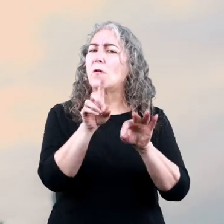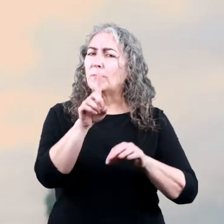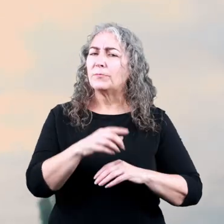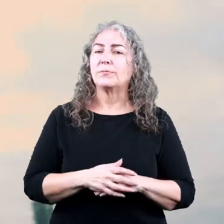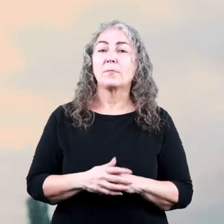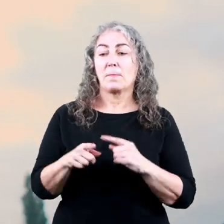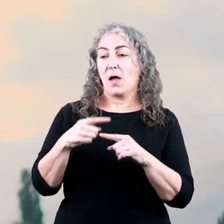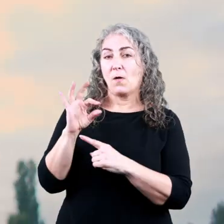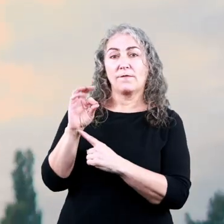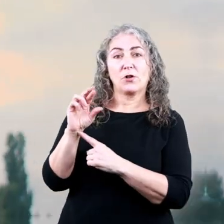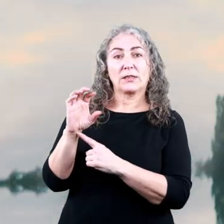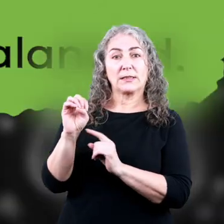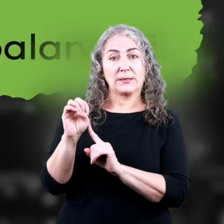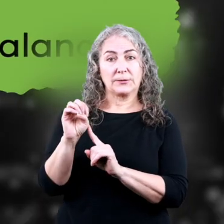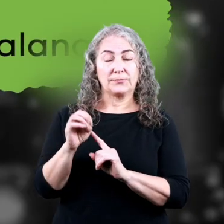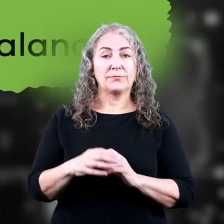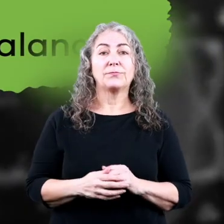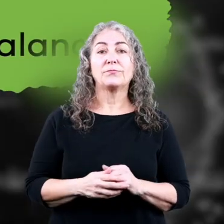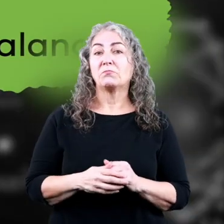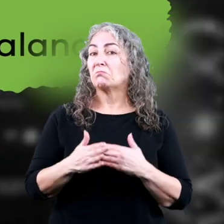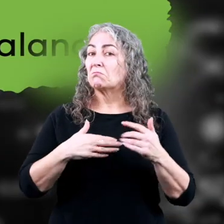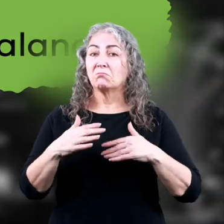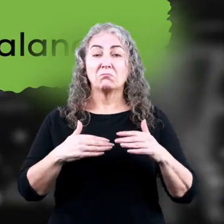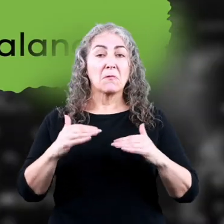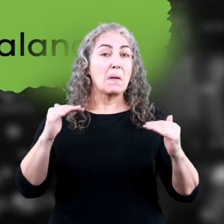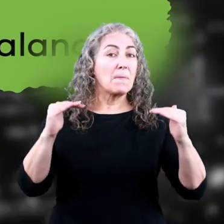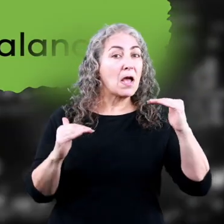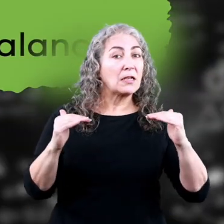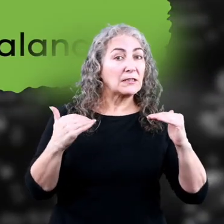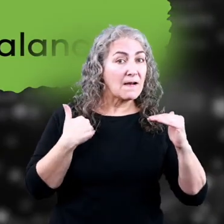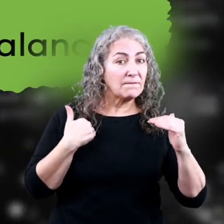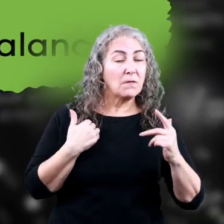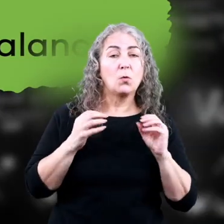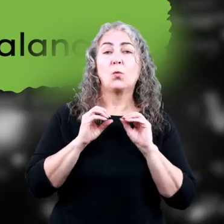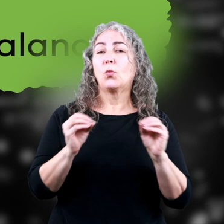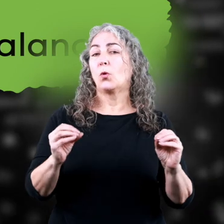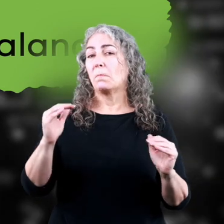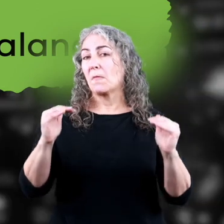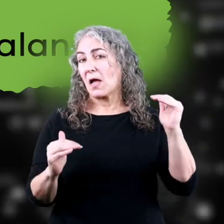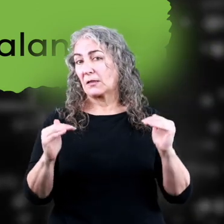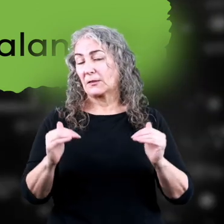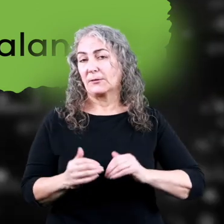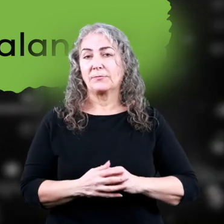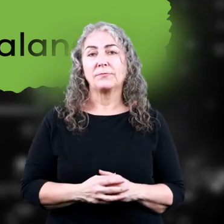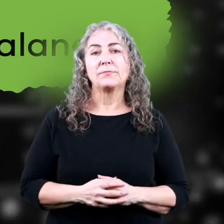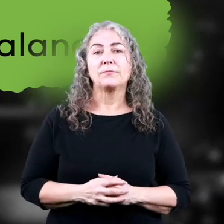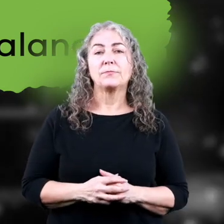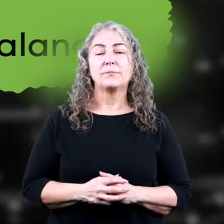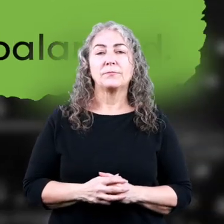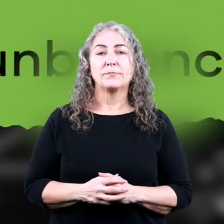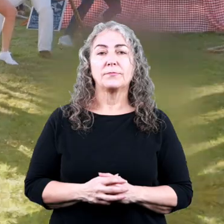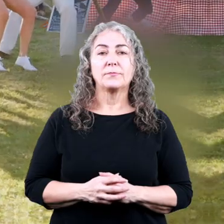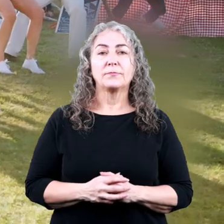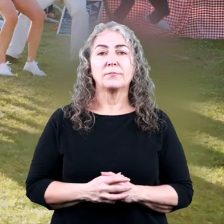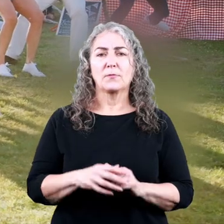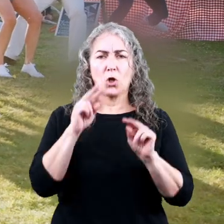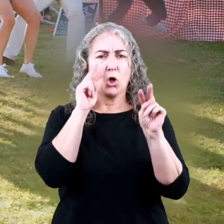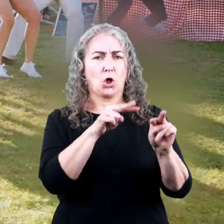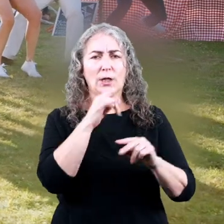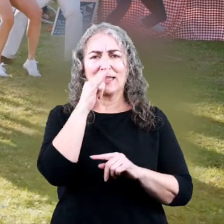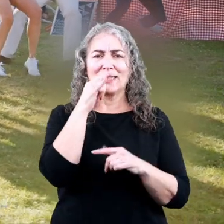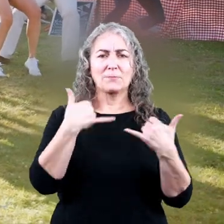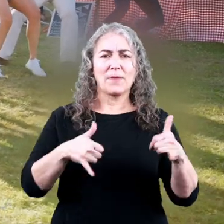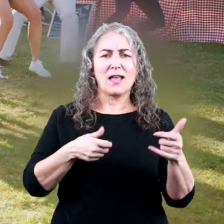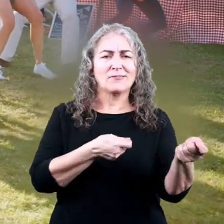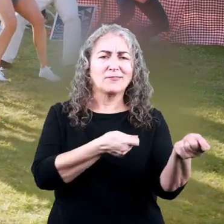to know about forces, they are either balanced or unbalanced. Look at